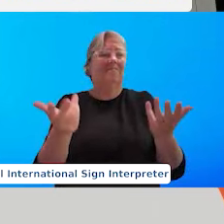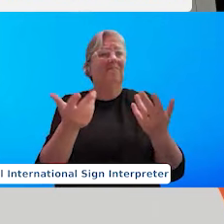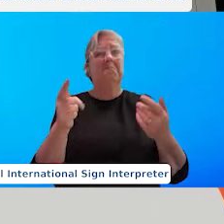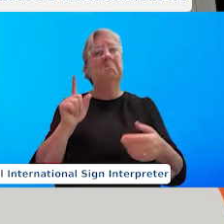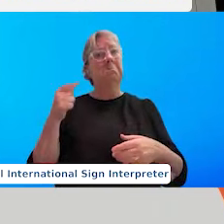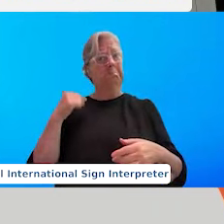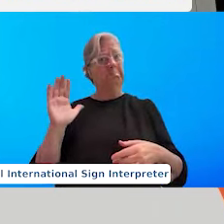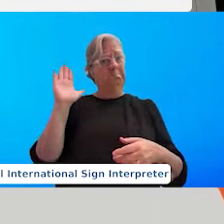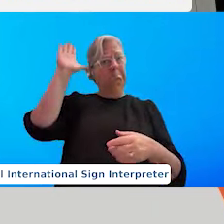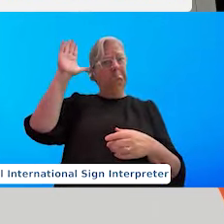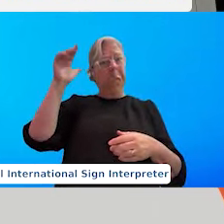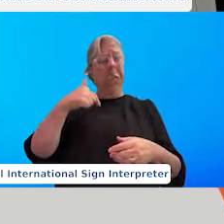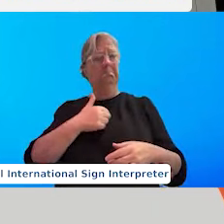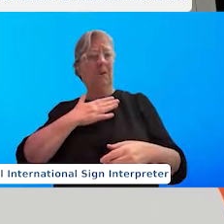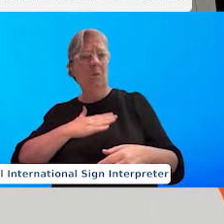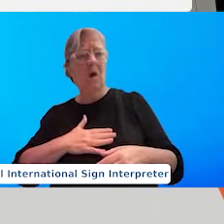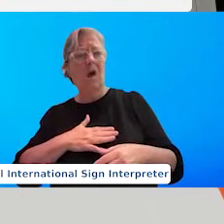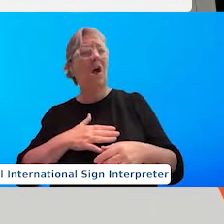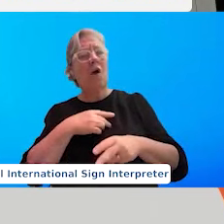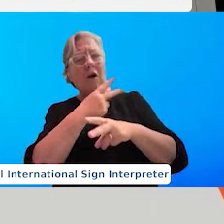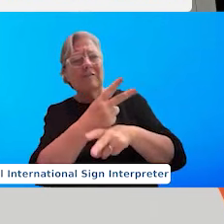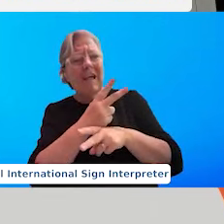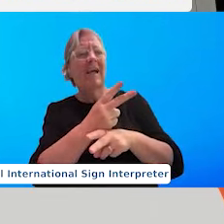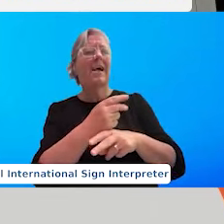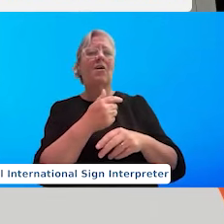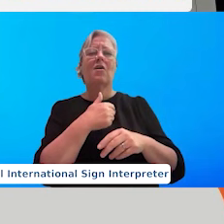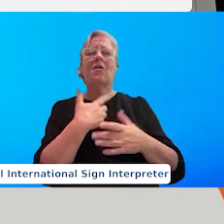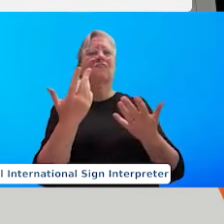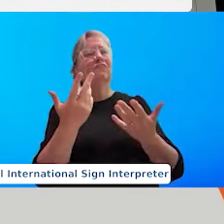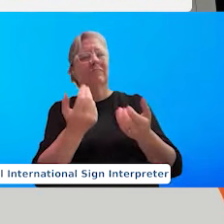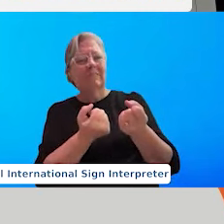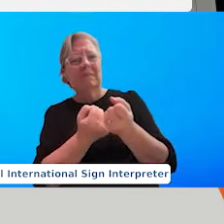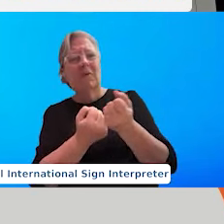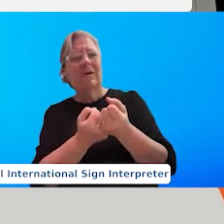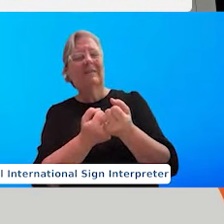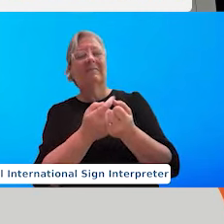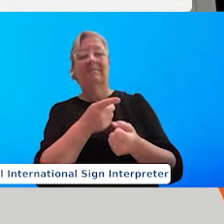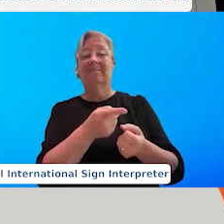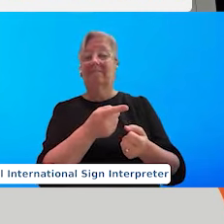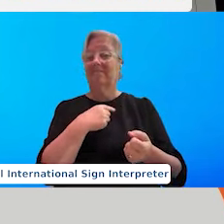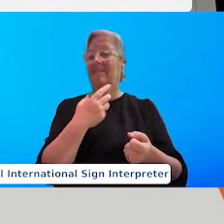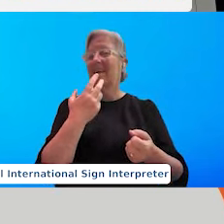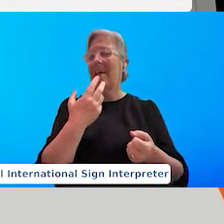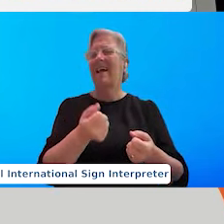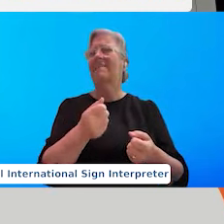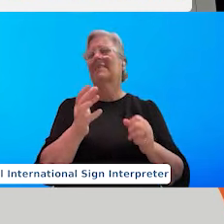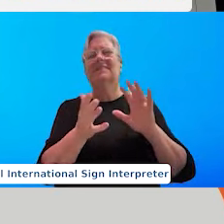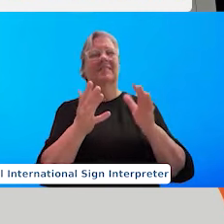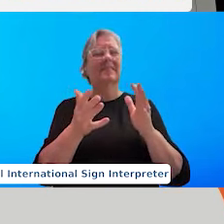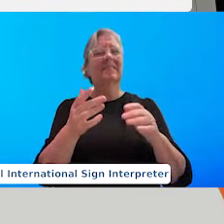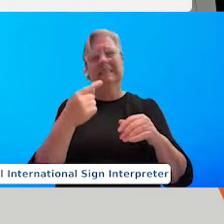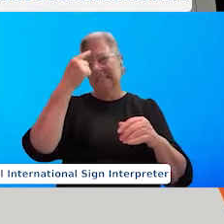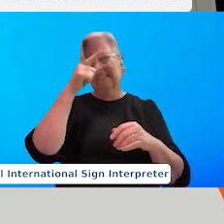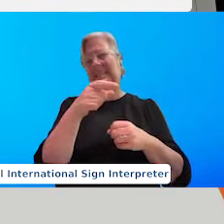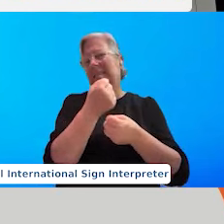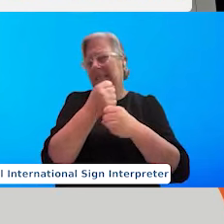ready to take care of person with disabilities. Can be their own family, or with their friends,